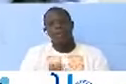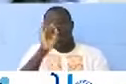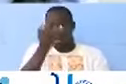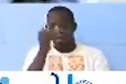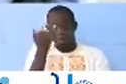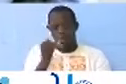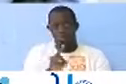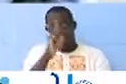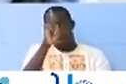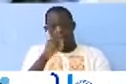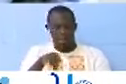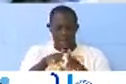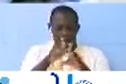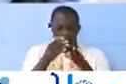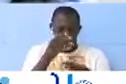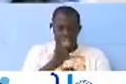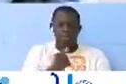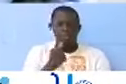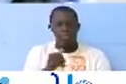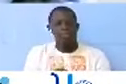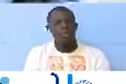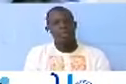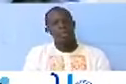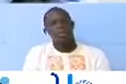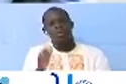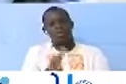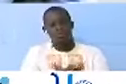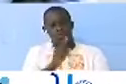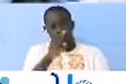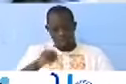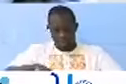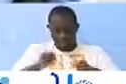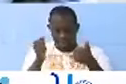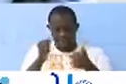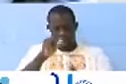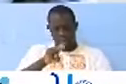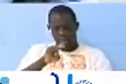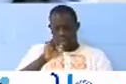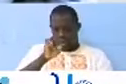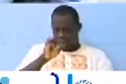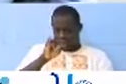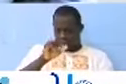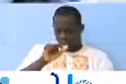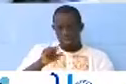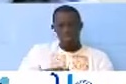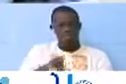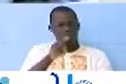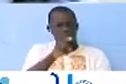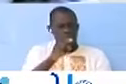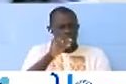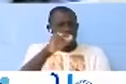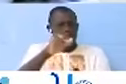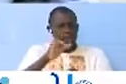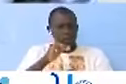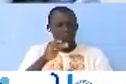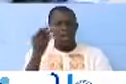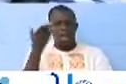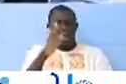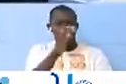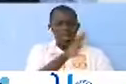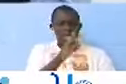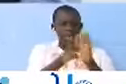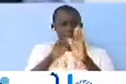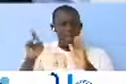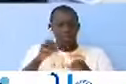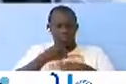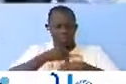Yes, with the help of Allah. Before you started the NIA, did you receive any kind of training for the work that you were